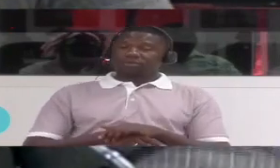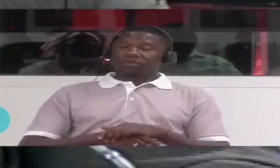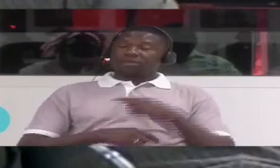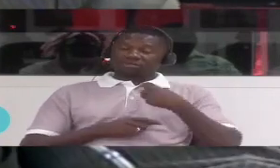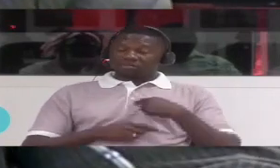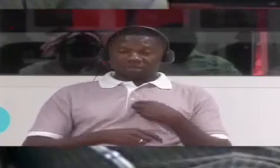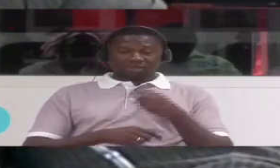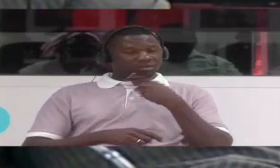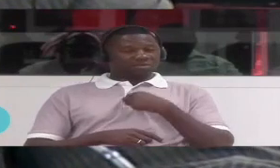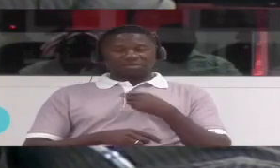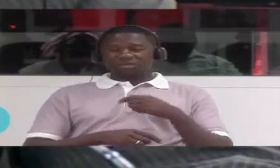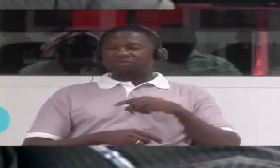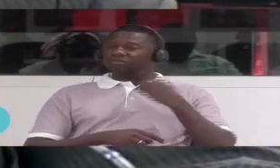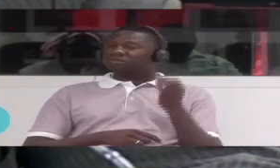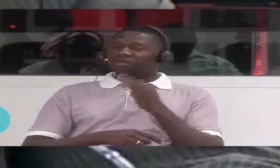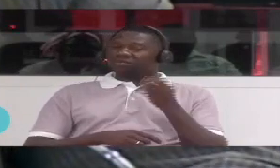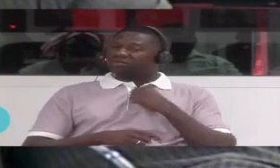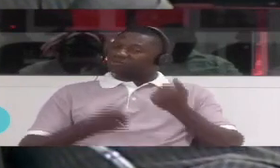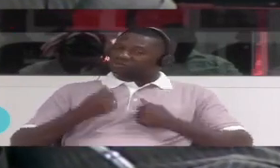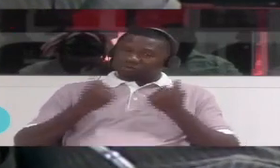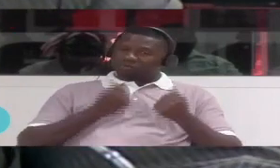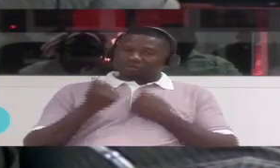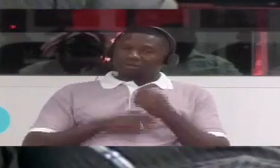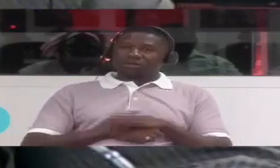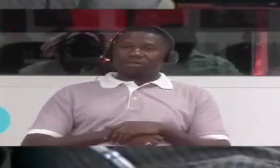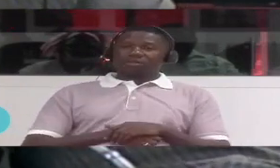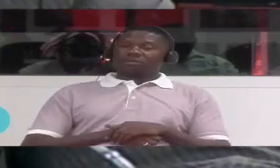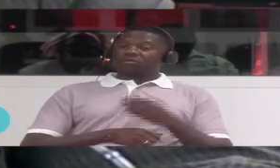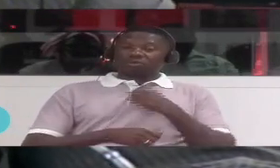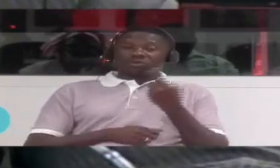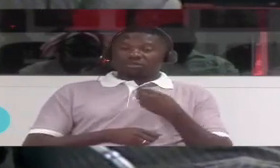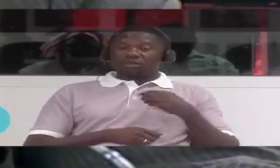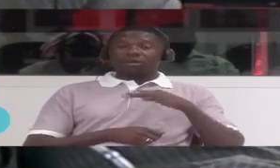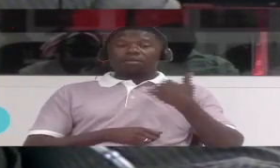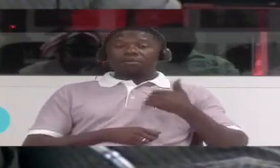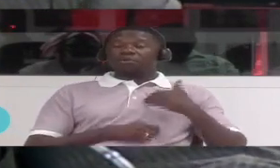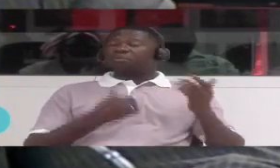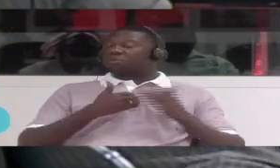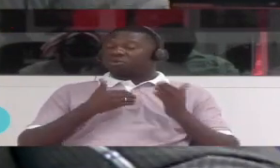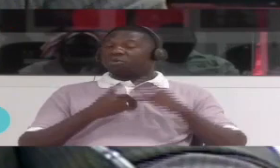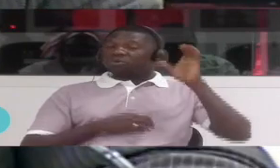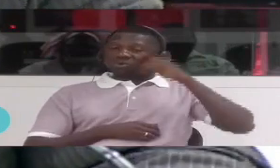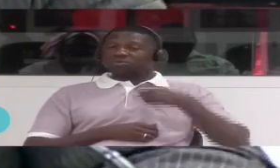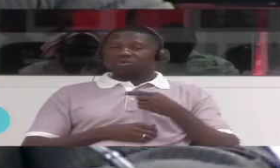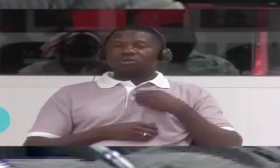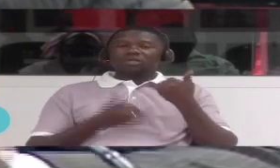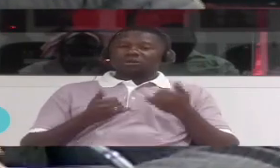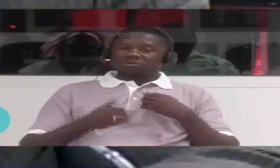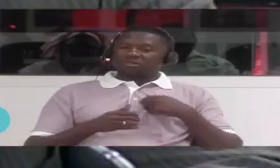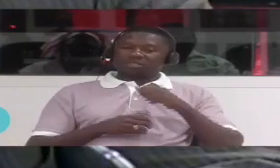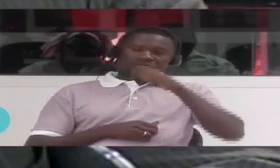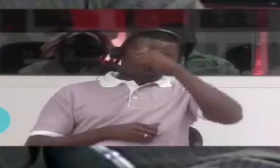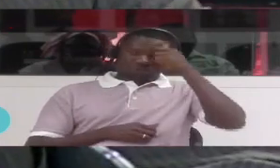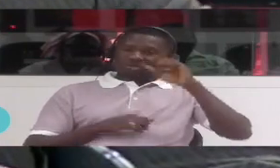I looked like I was not the Lamin Cham who used to be admired by everybody. I knew I could not walk normally now in